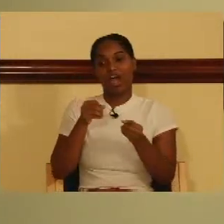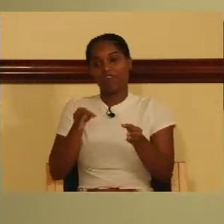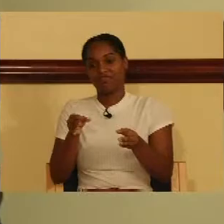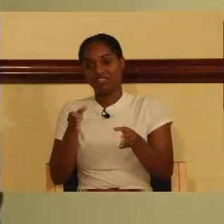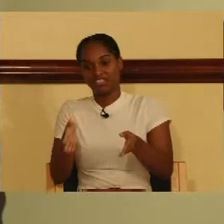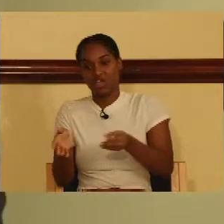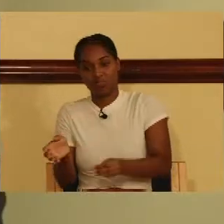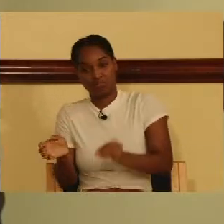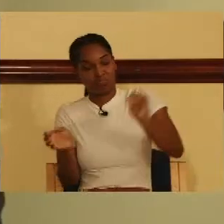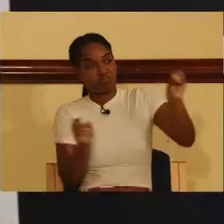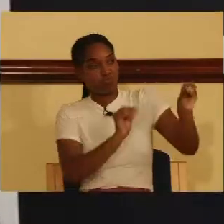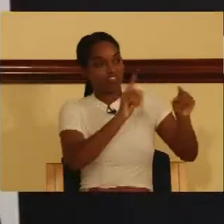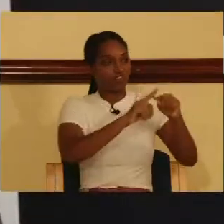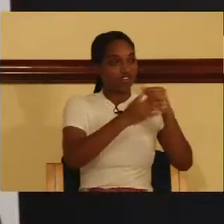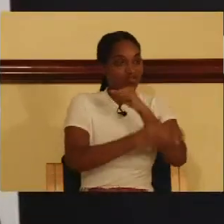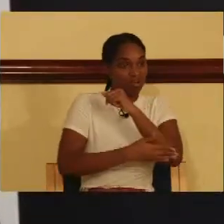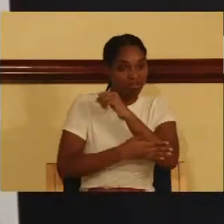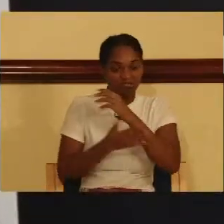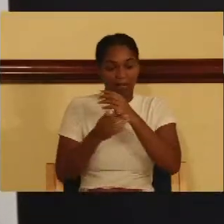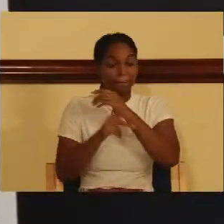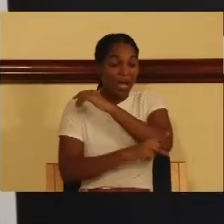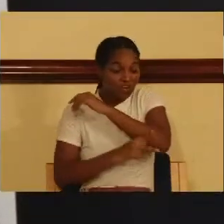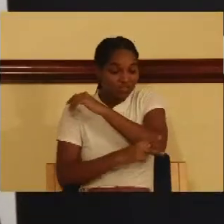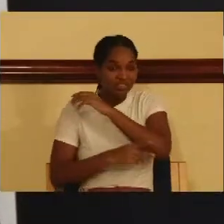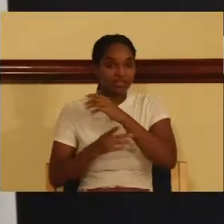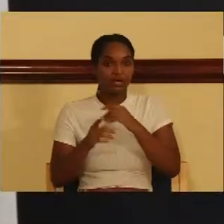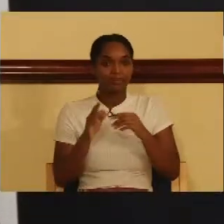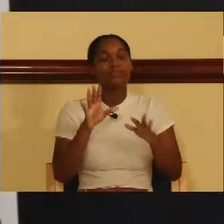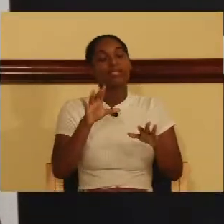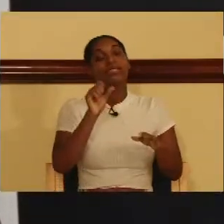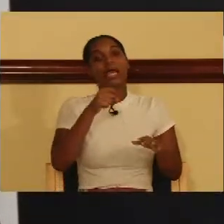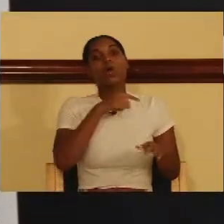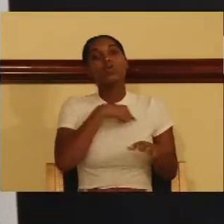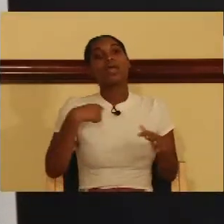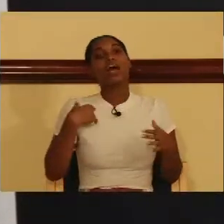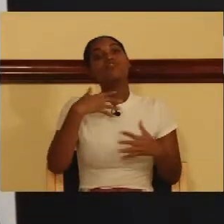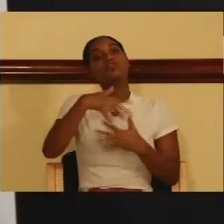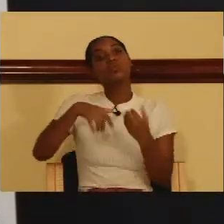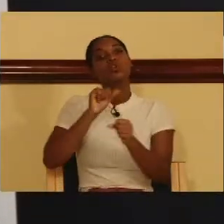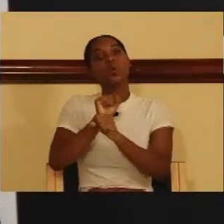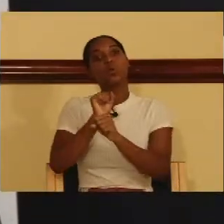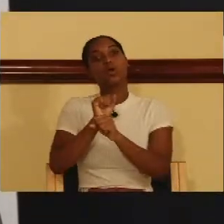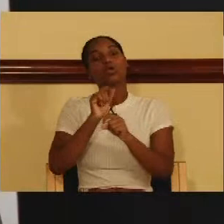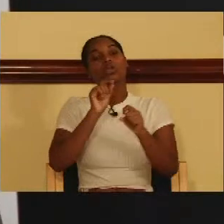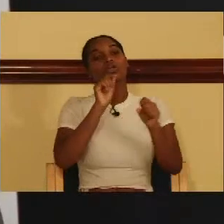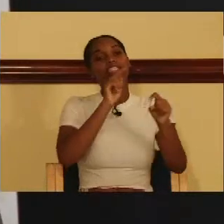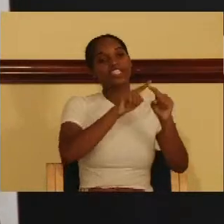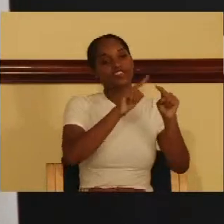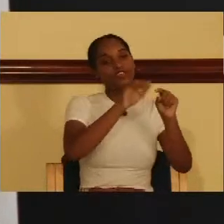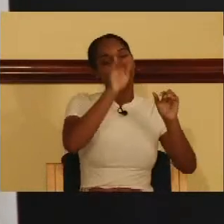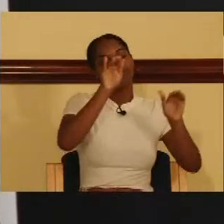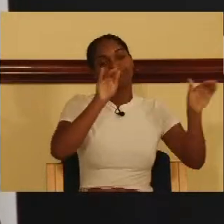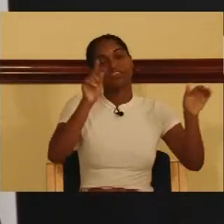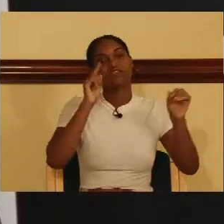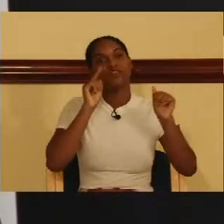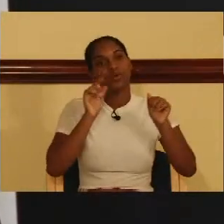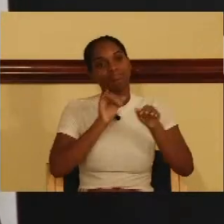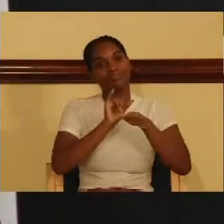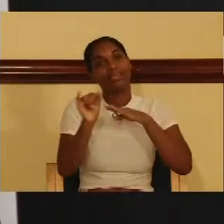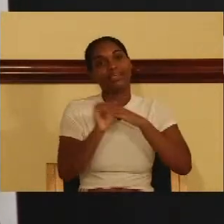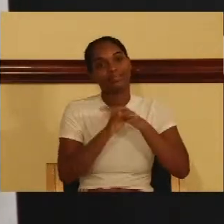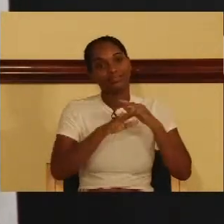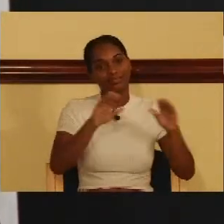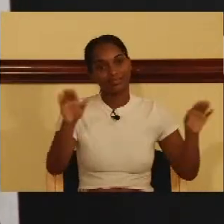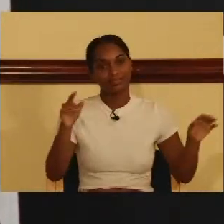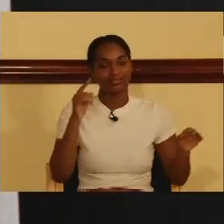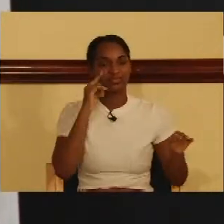assessment? Right. So currently we have social workers in the parishes across the island. In the new JCPD, there will be at least